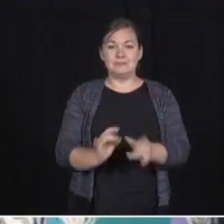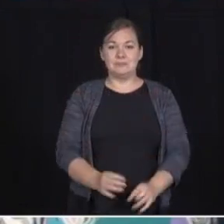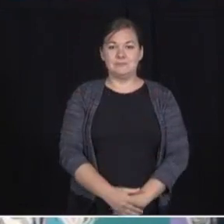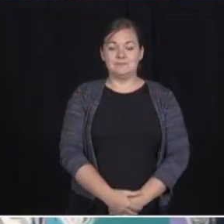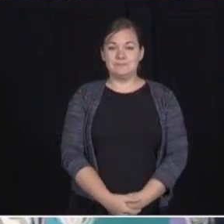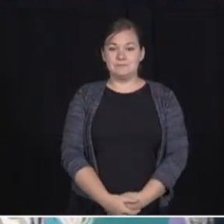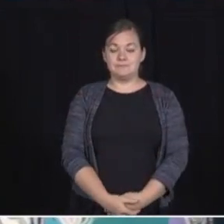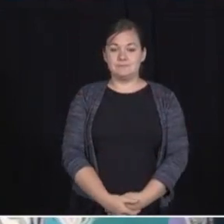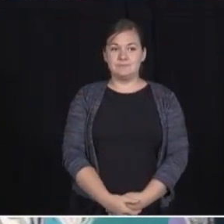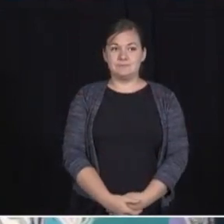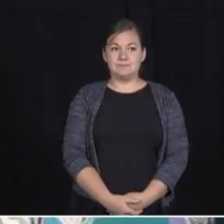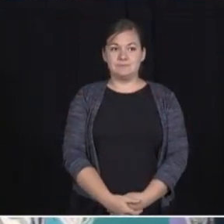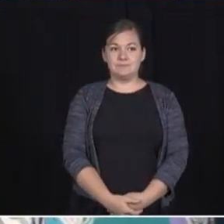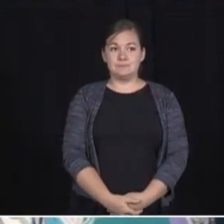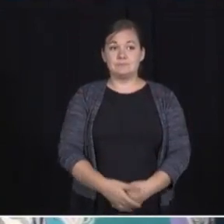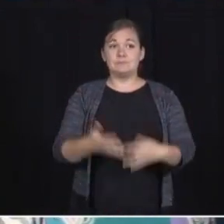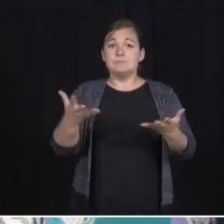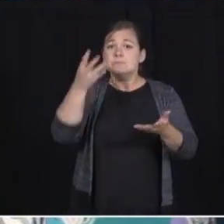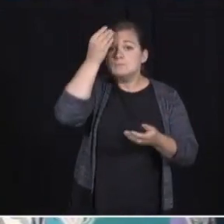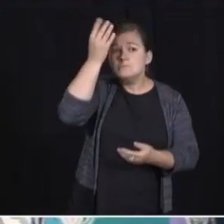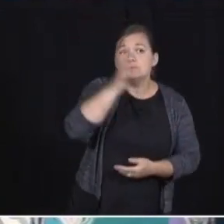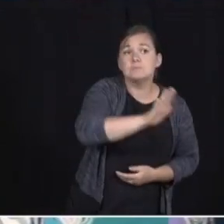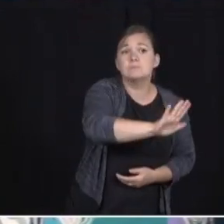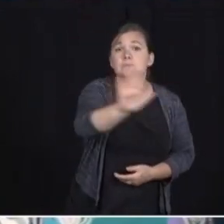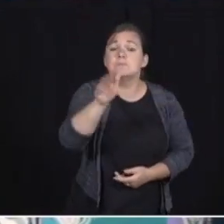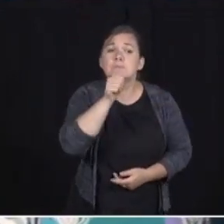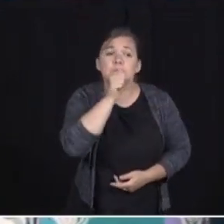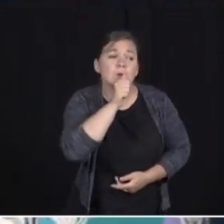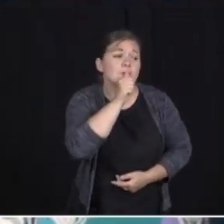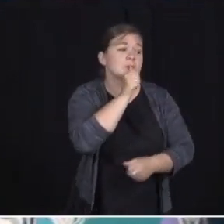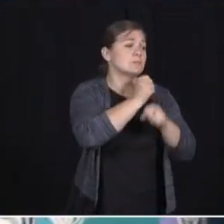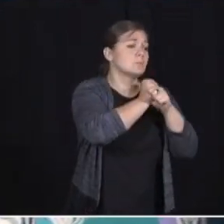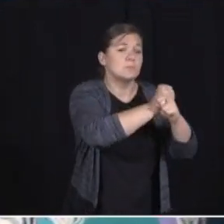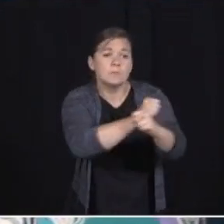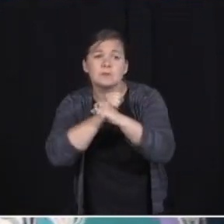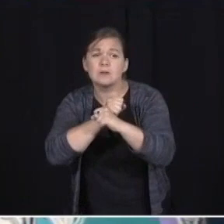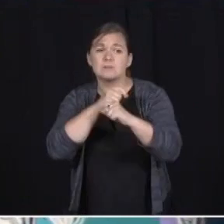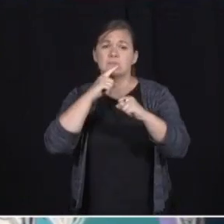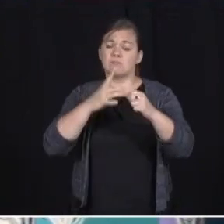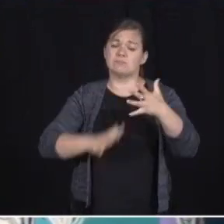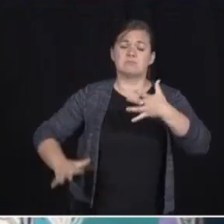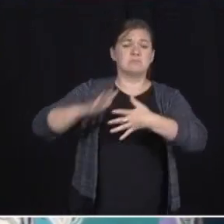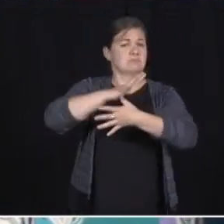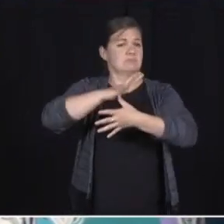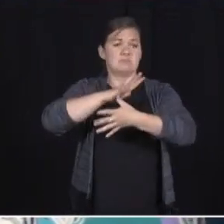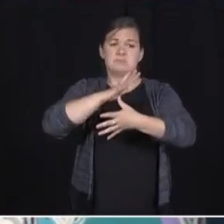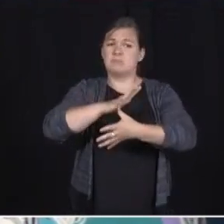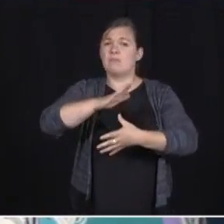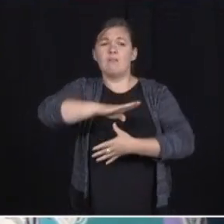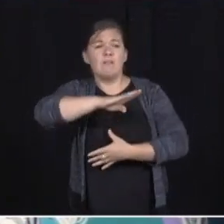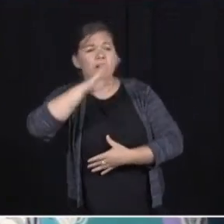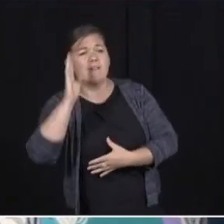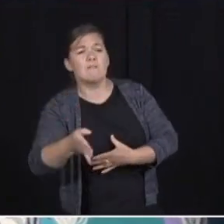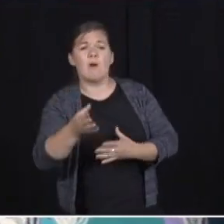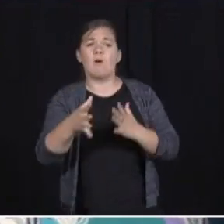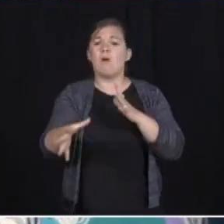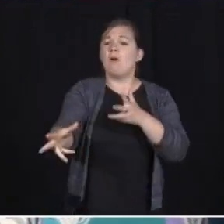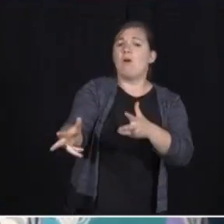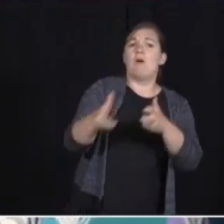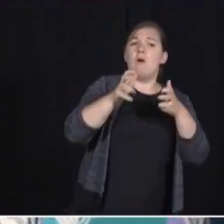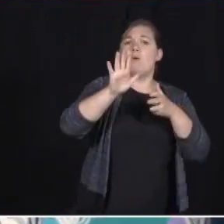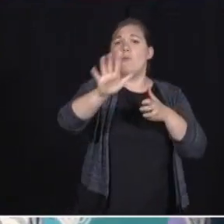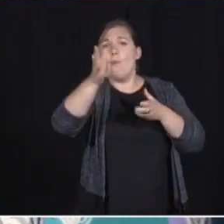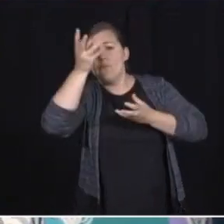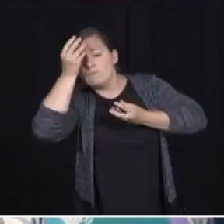privacy, security, and protection is our top priority. The app never collects your health information, location, or